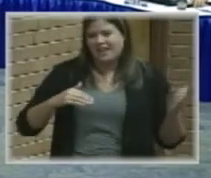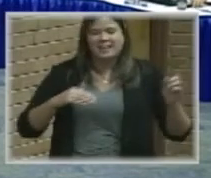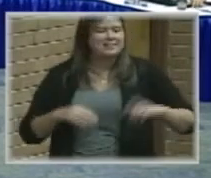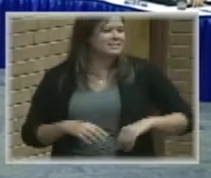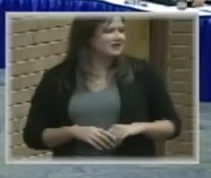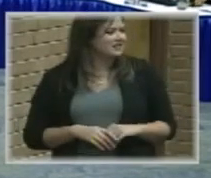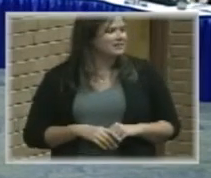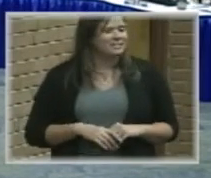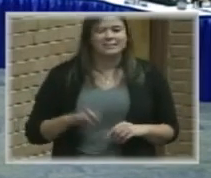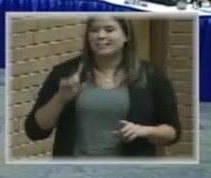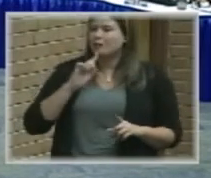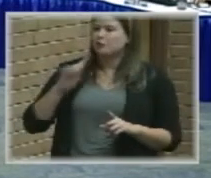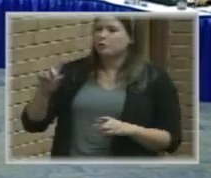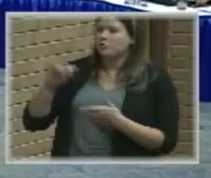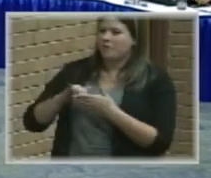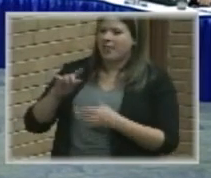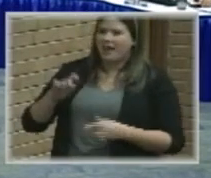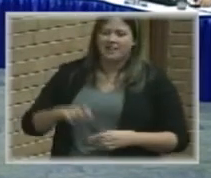True that.